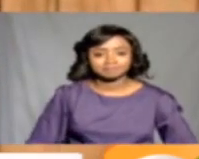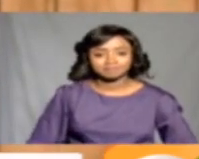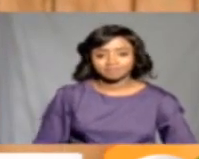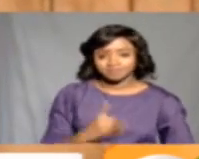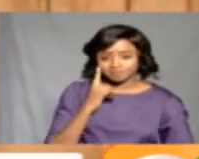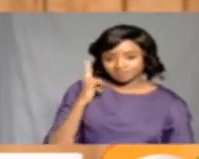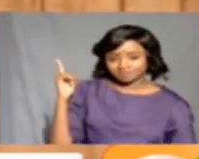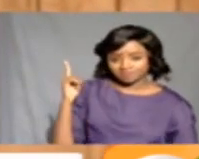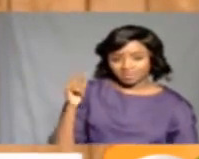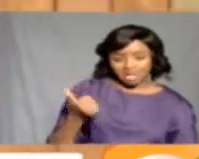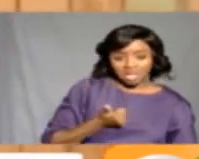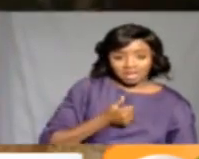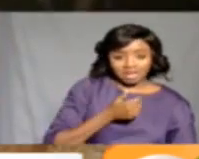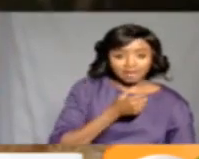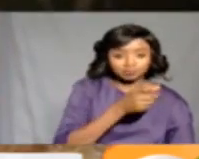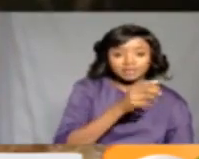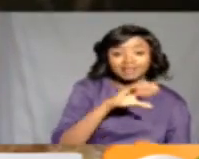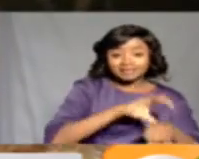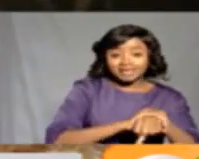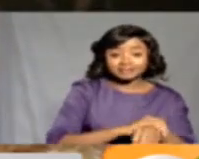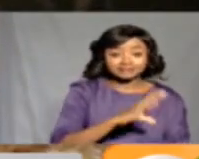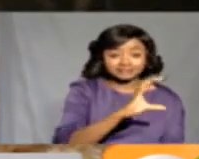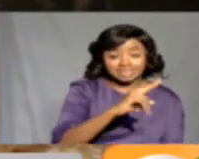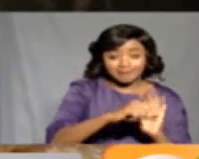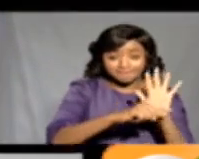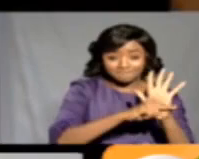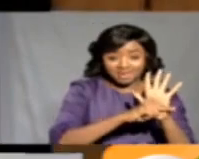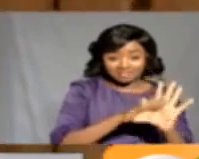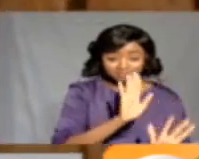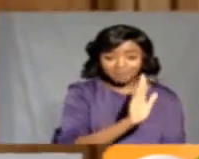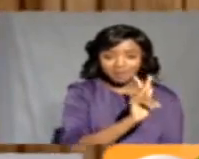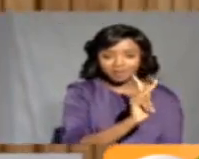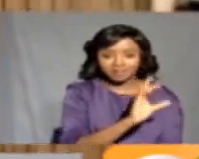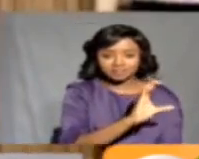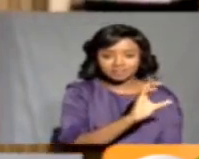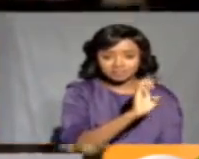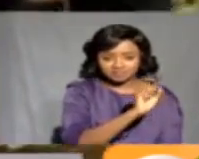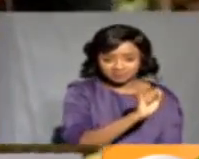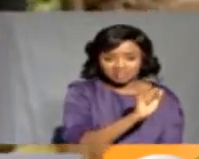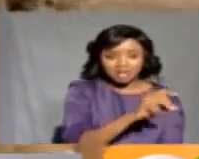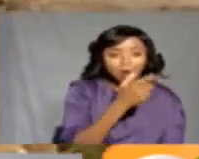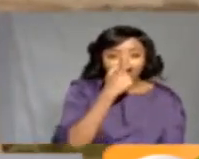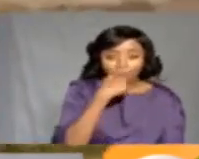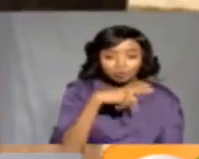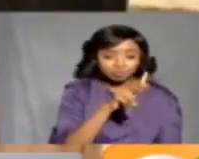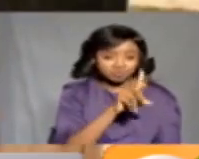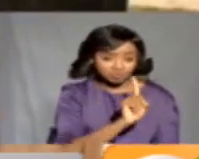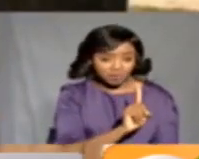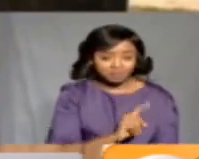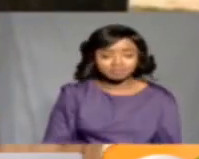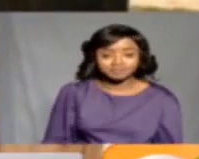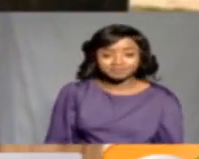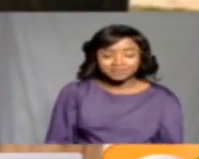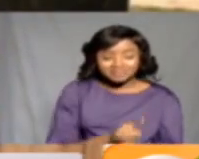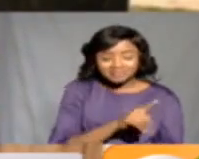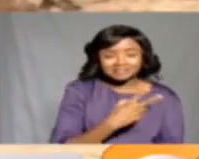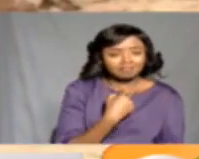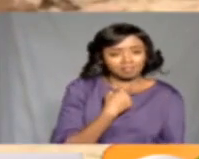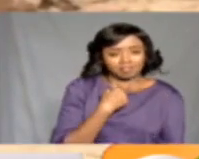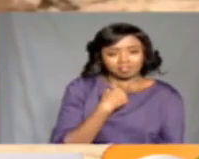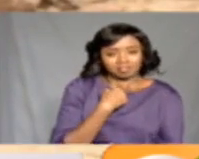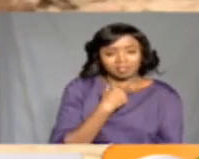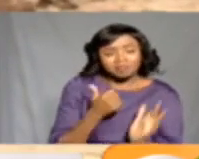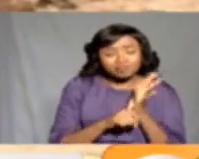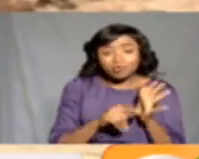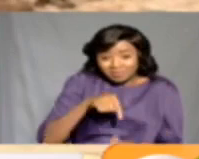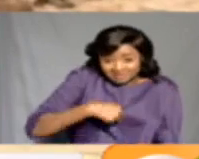21-year-old Masi Chepkeitany scored a C- in her KCSE examinations and now finds herself in a fix, a dilemma not of her own making,